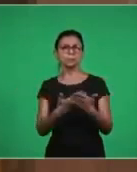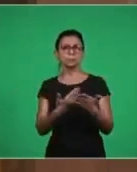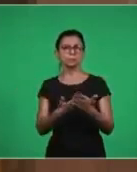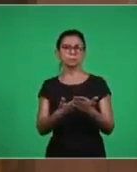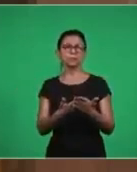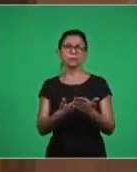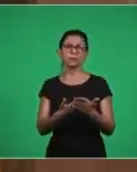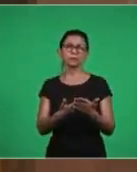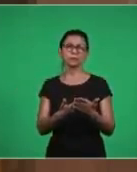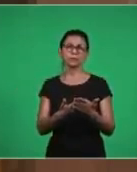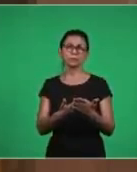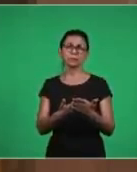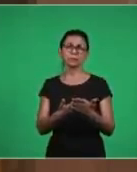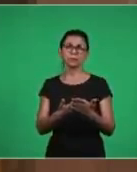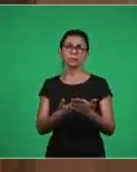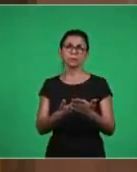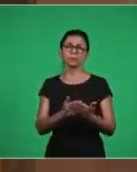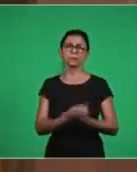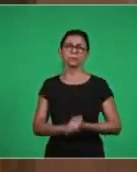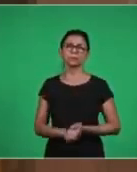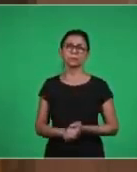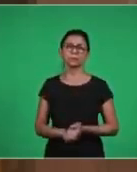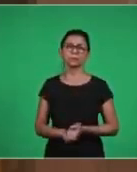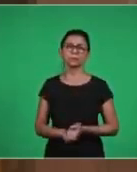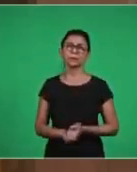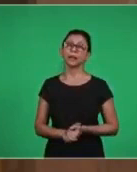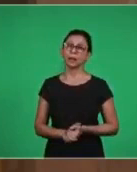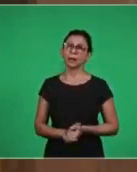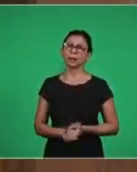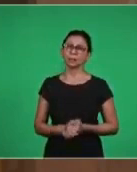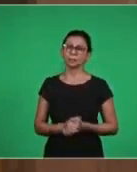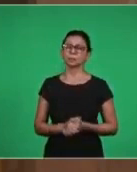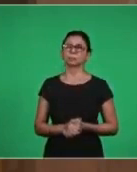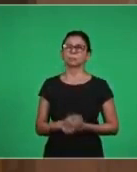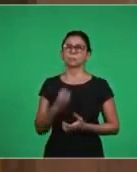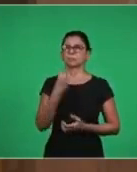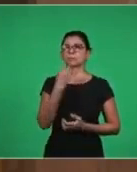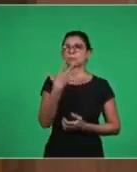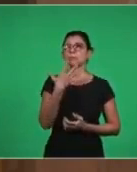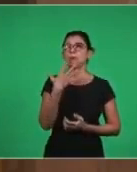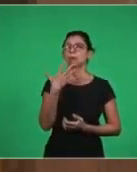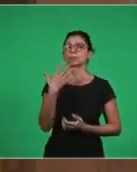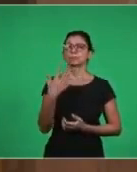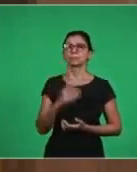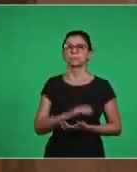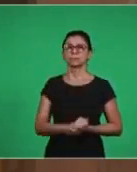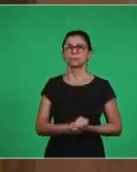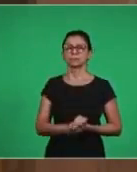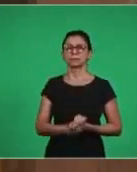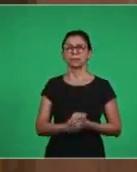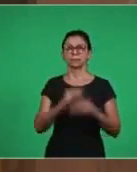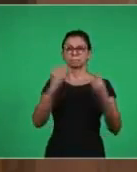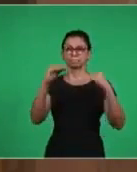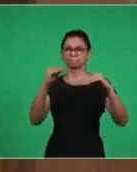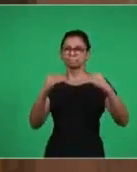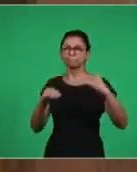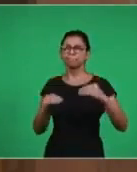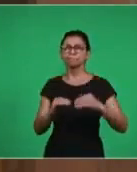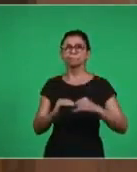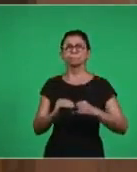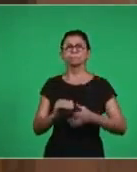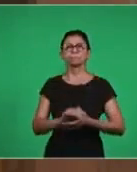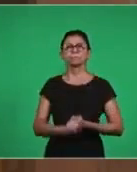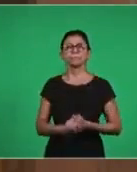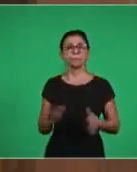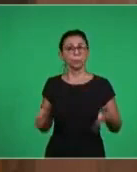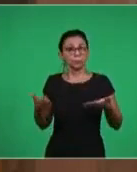here have been motivated by those contributions. They have been valuable,